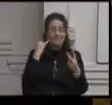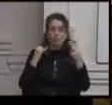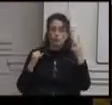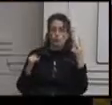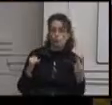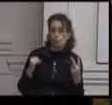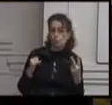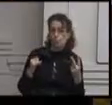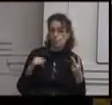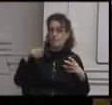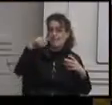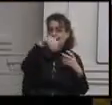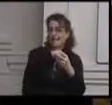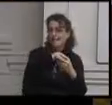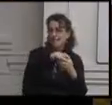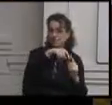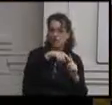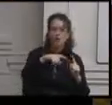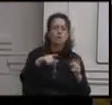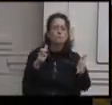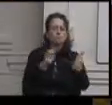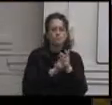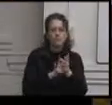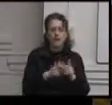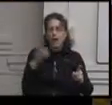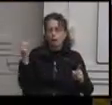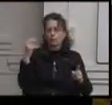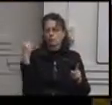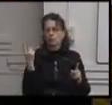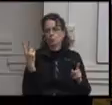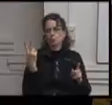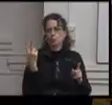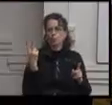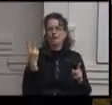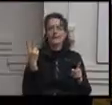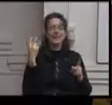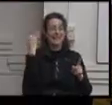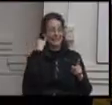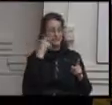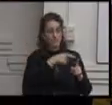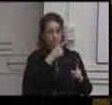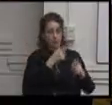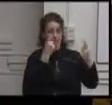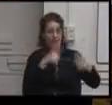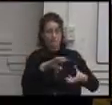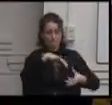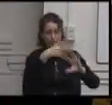there has to be 2 people outside the building to be their rescue team.